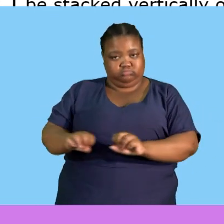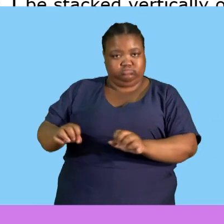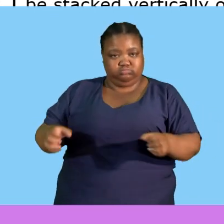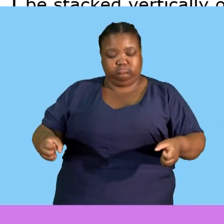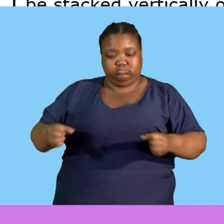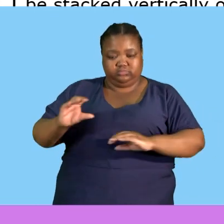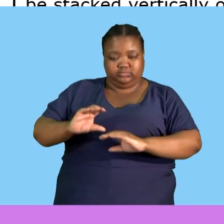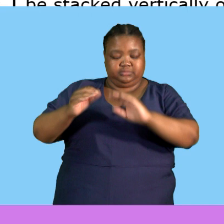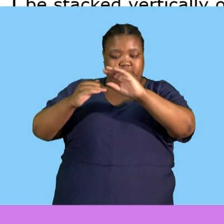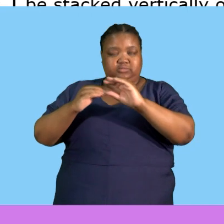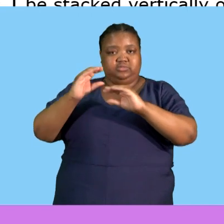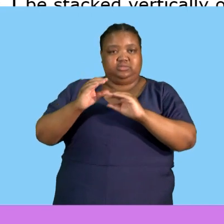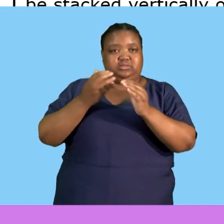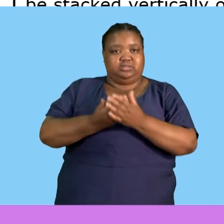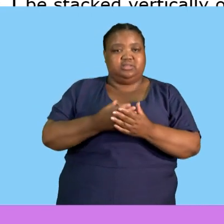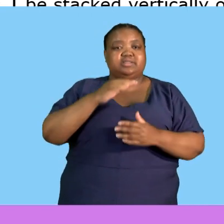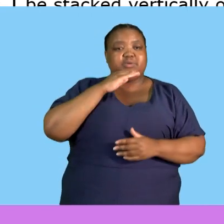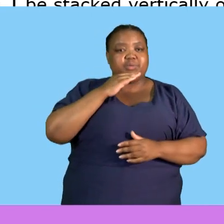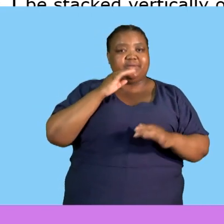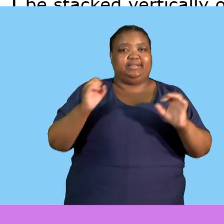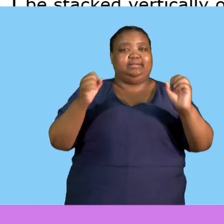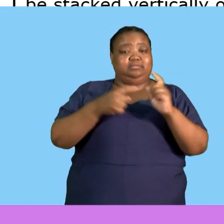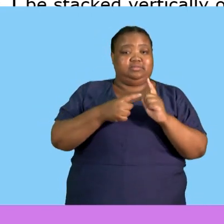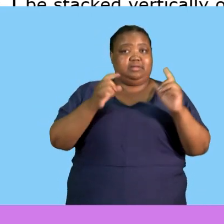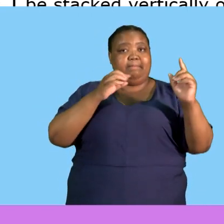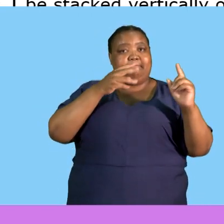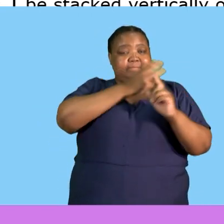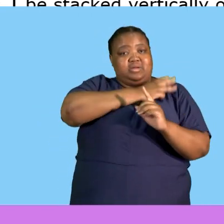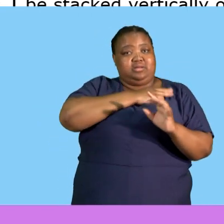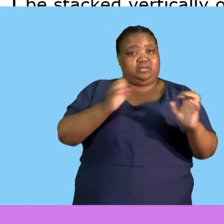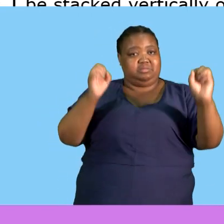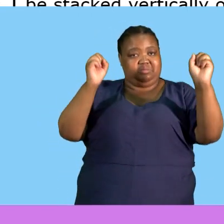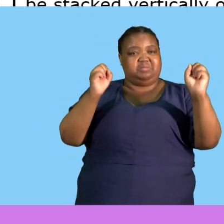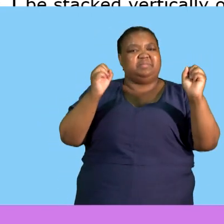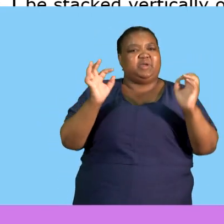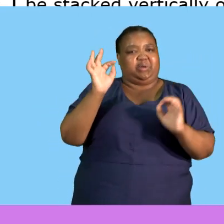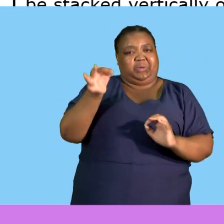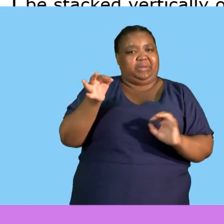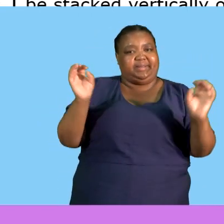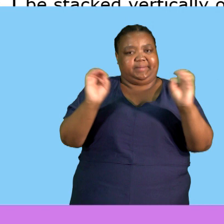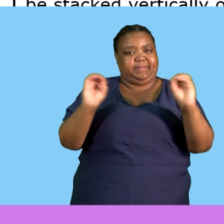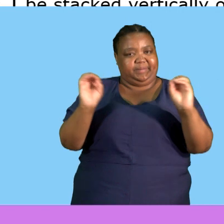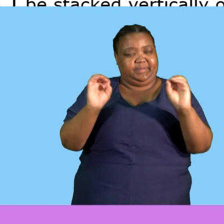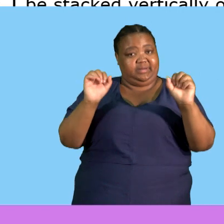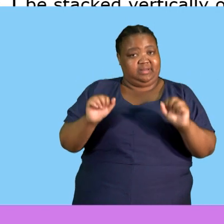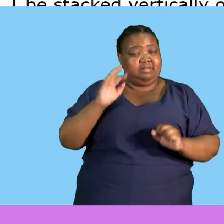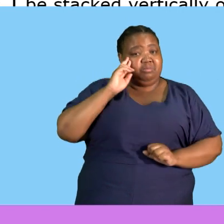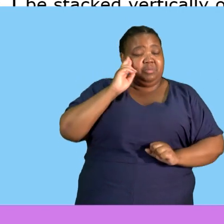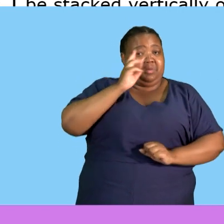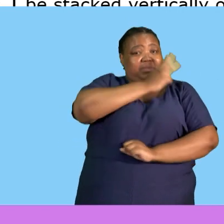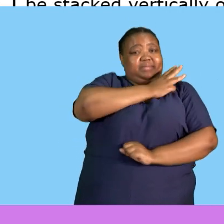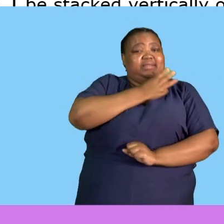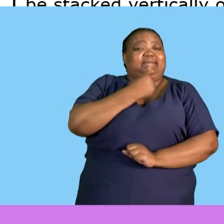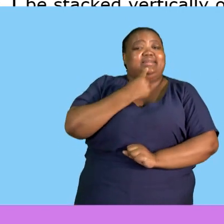very important, we have to conclude. Né? So therefore, making this statement incorrect, right? So the statement is